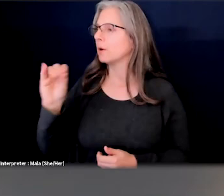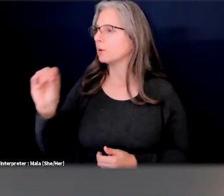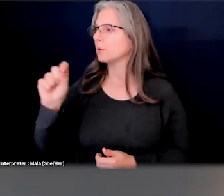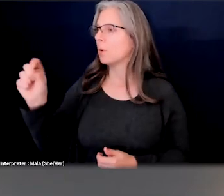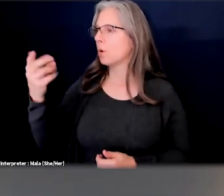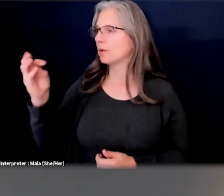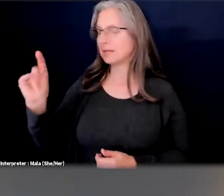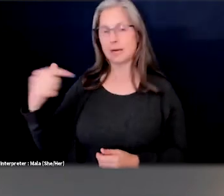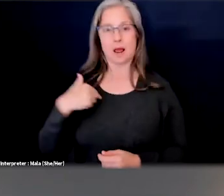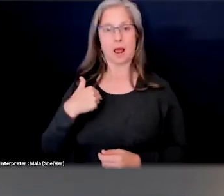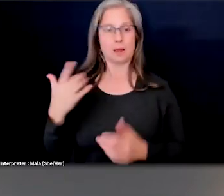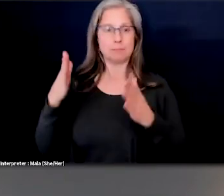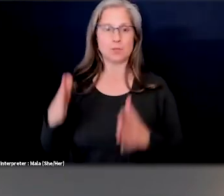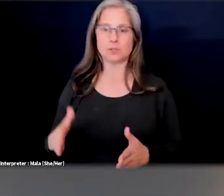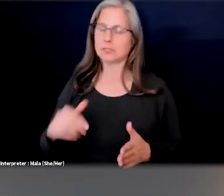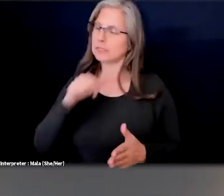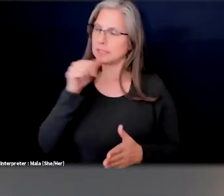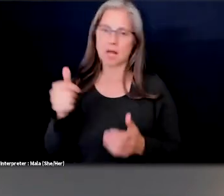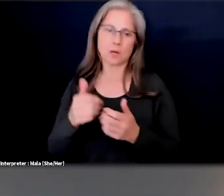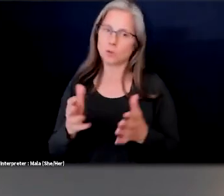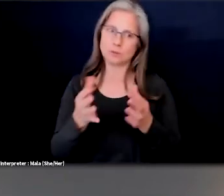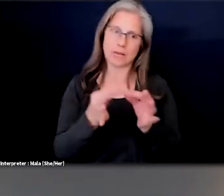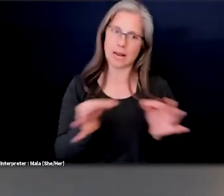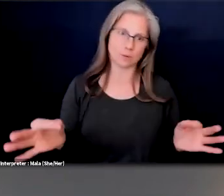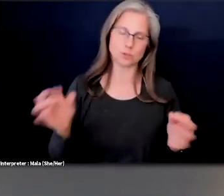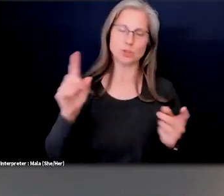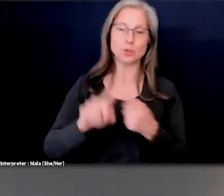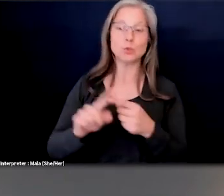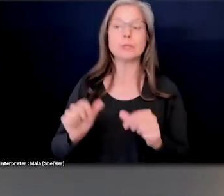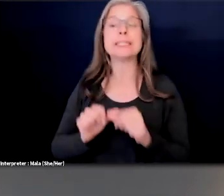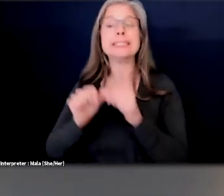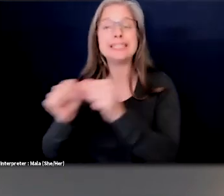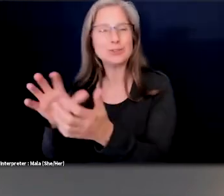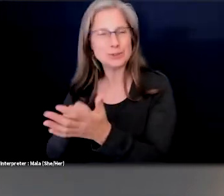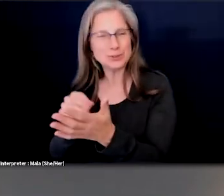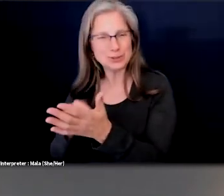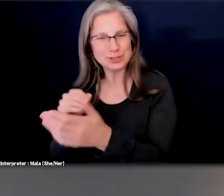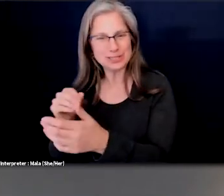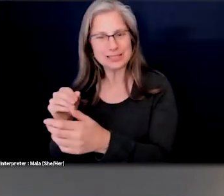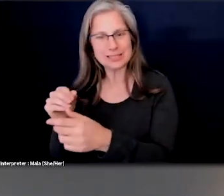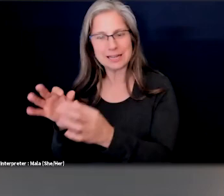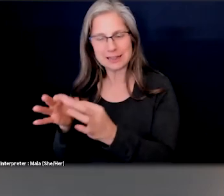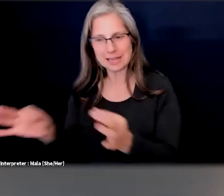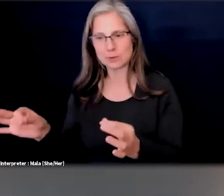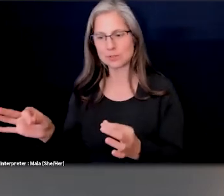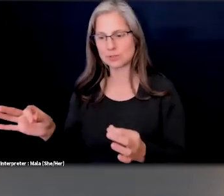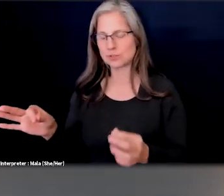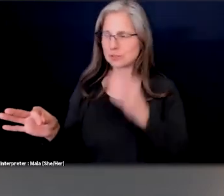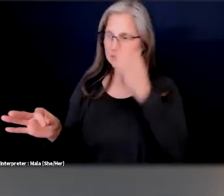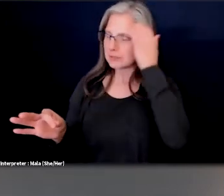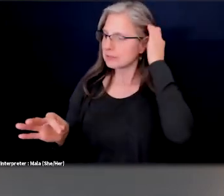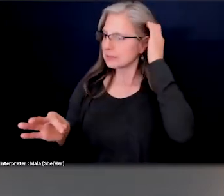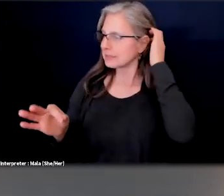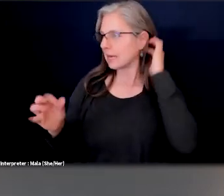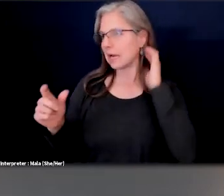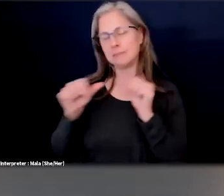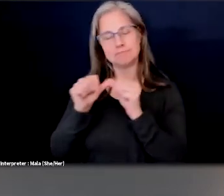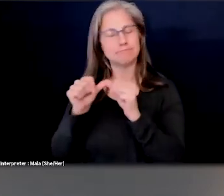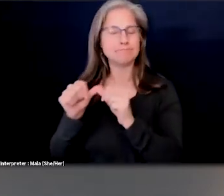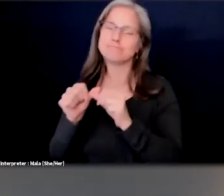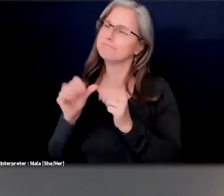those people that did not lose a language to continue learning a language. I'm an EML student forever for the rest of my